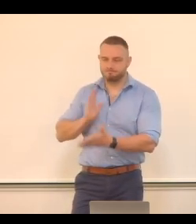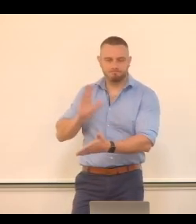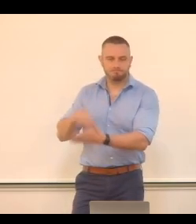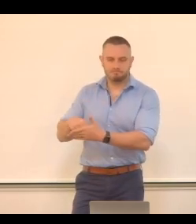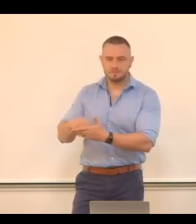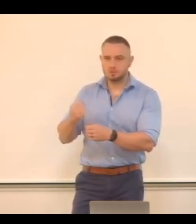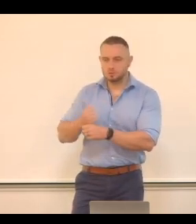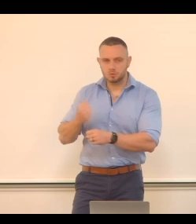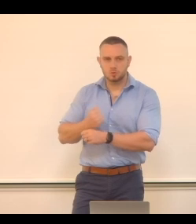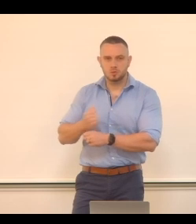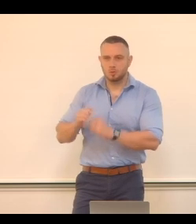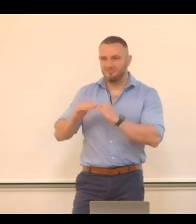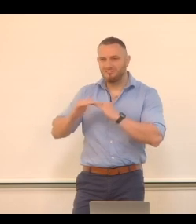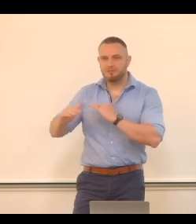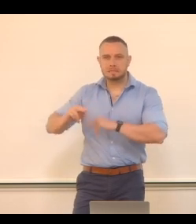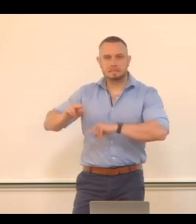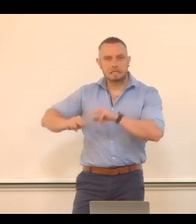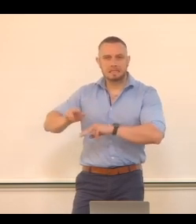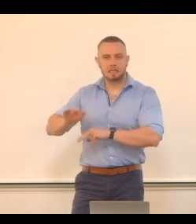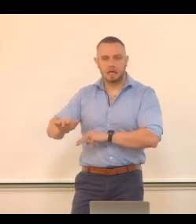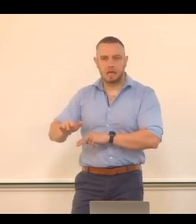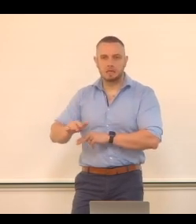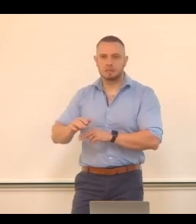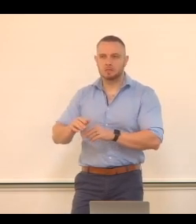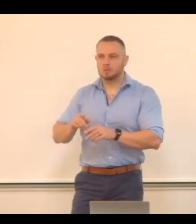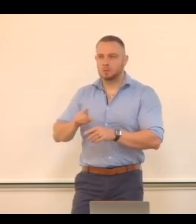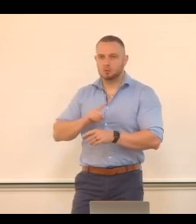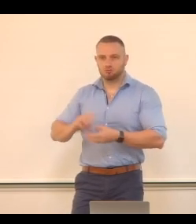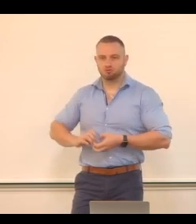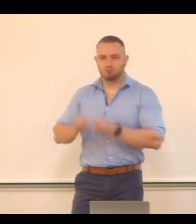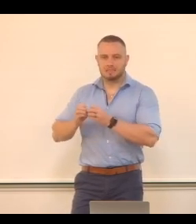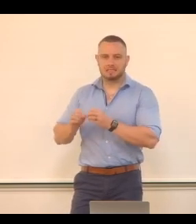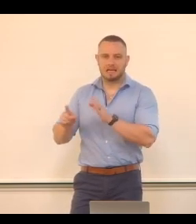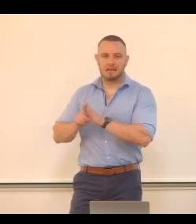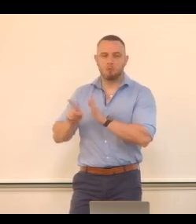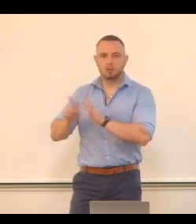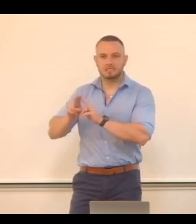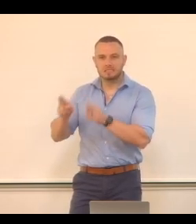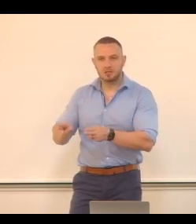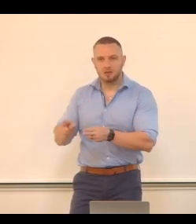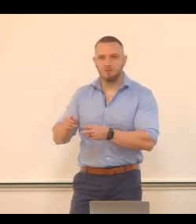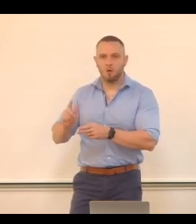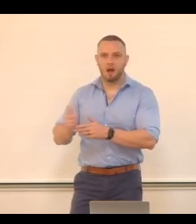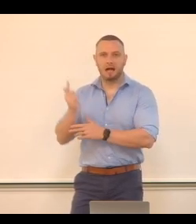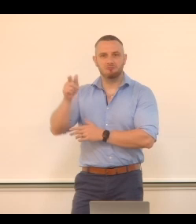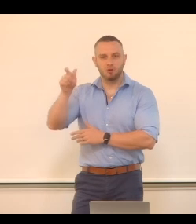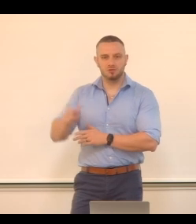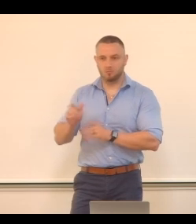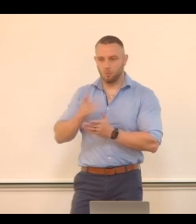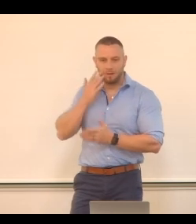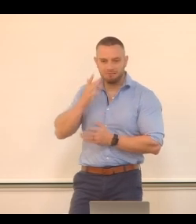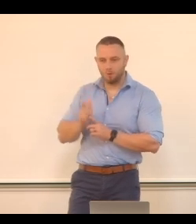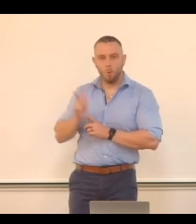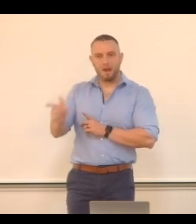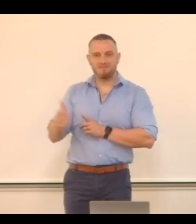some field testing out there, maybe some emergency shelters for astronauts that might be away from their habitat on the